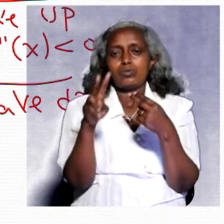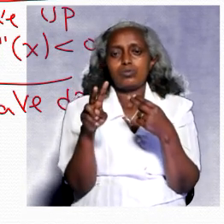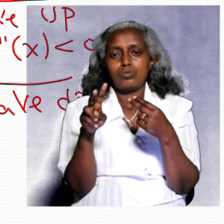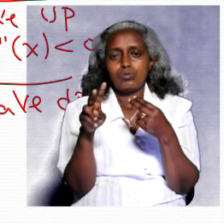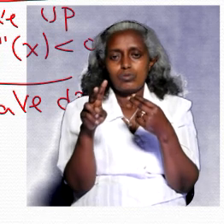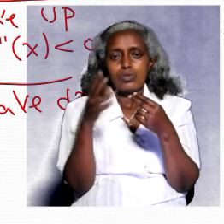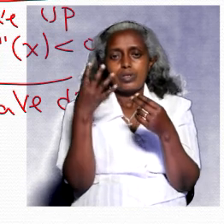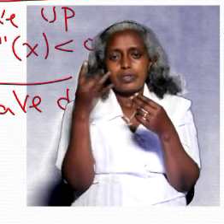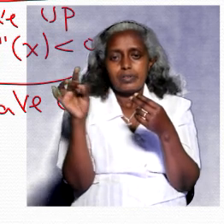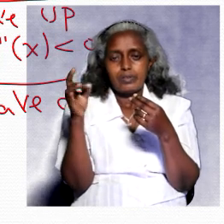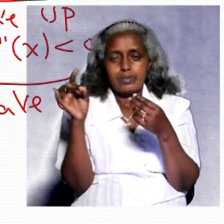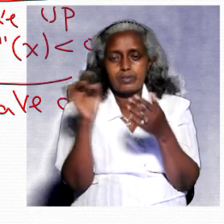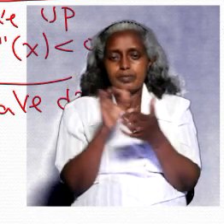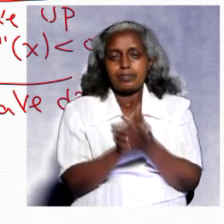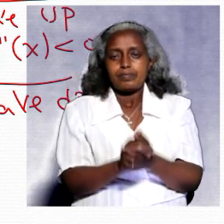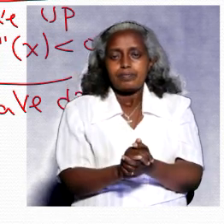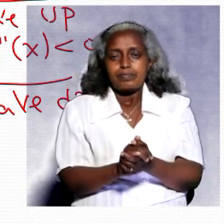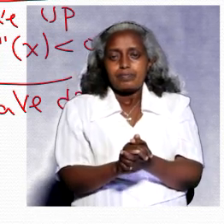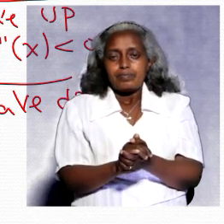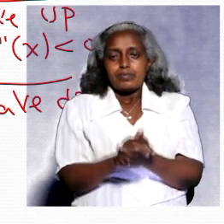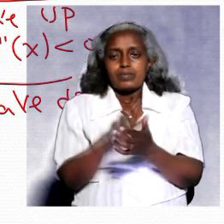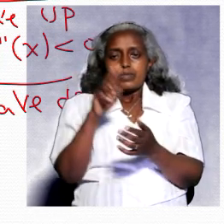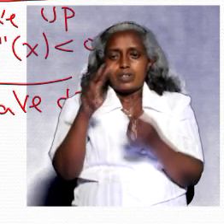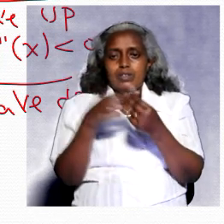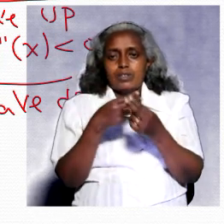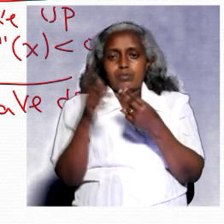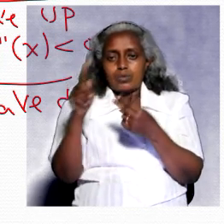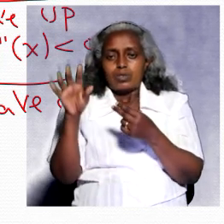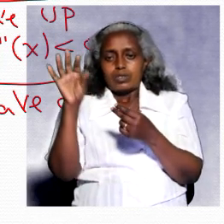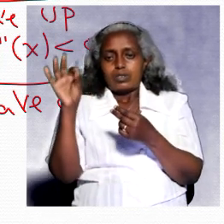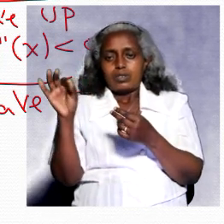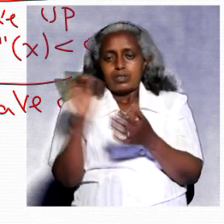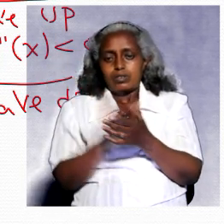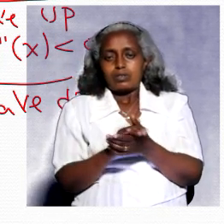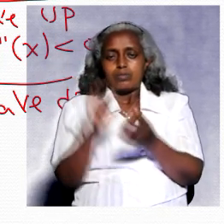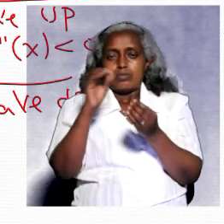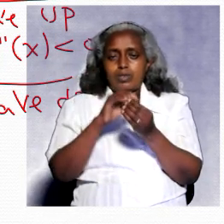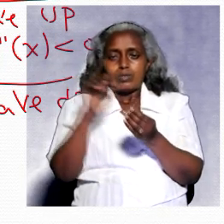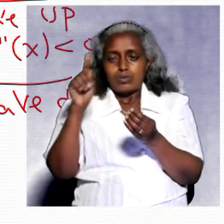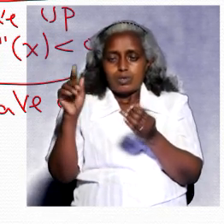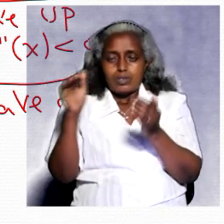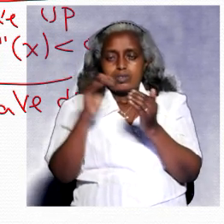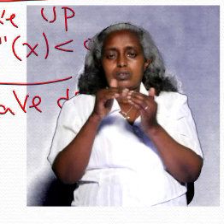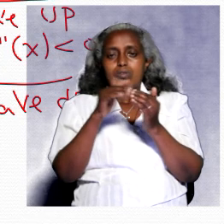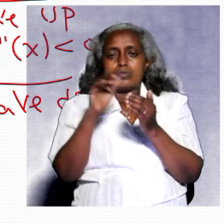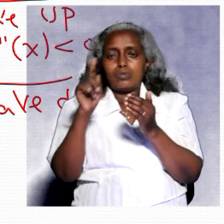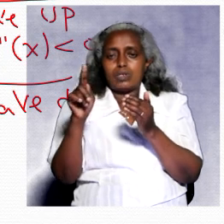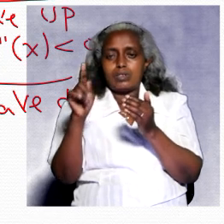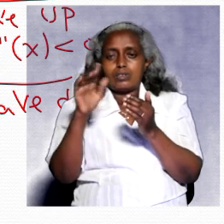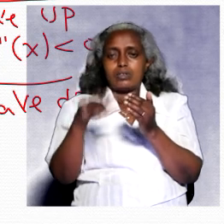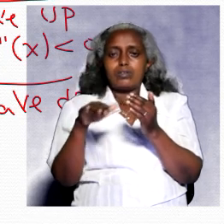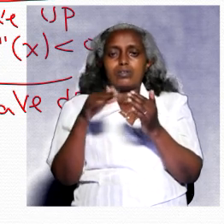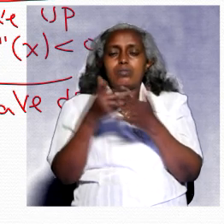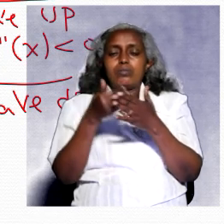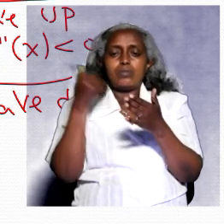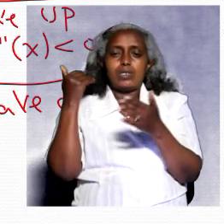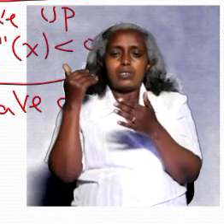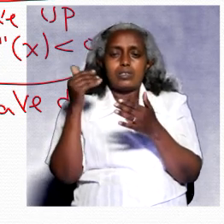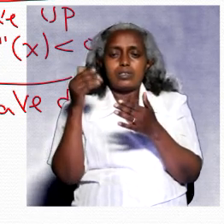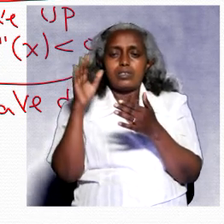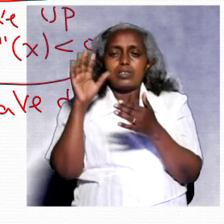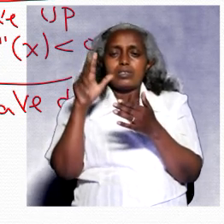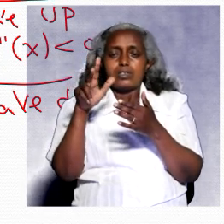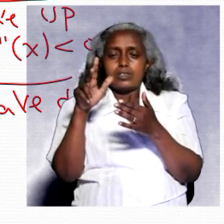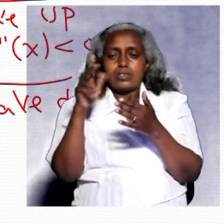is 18. 9 times 1 is 9, plus 1, it is 108, minus